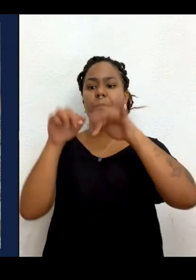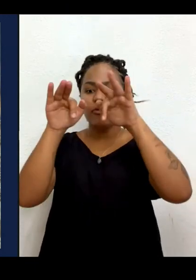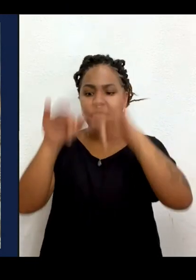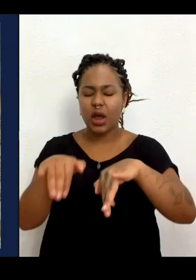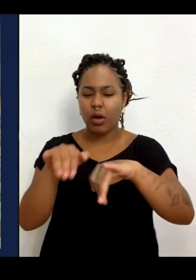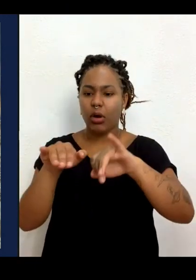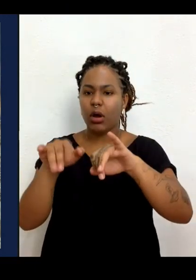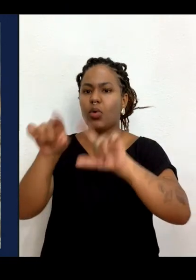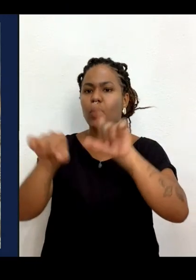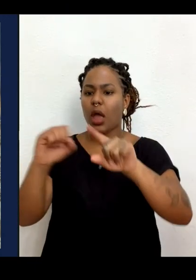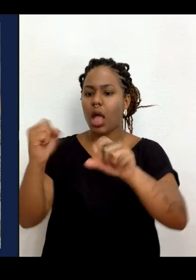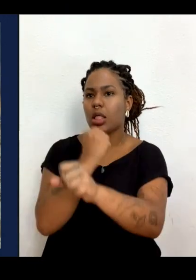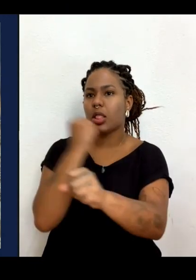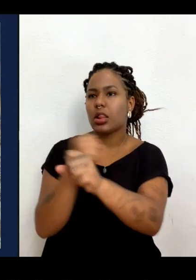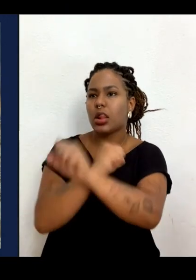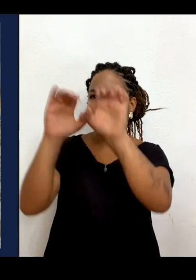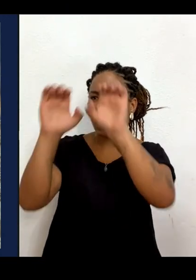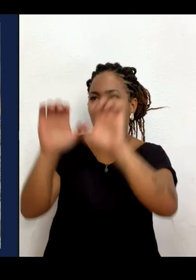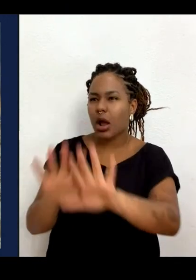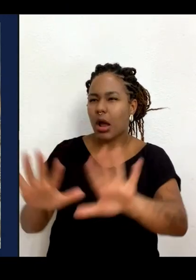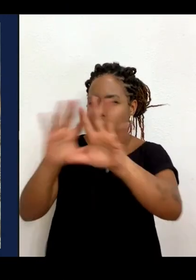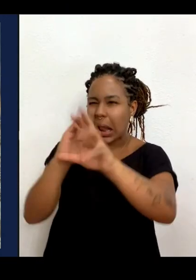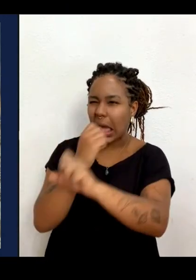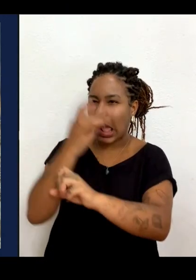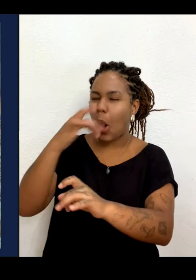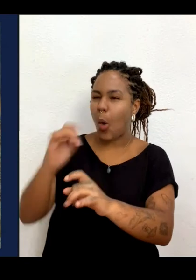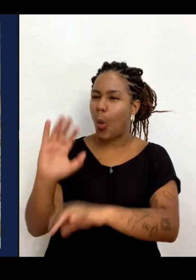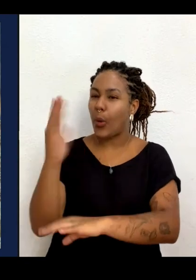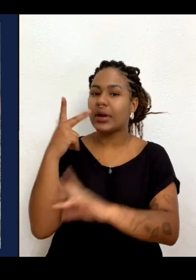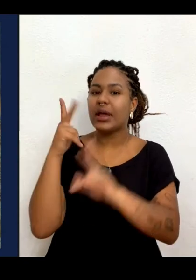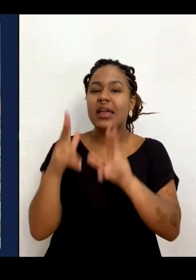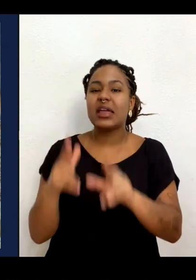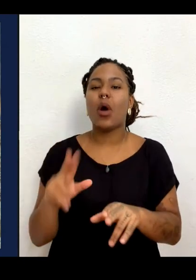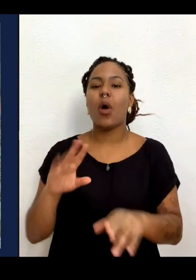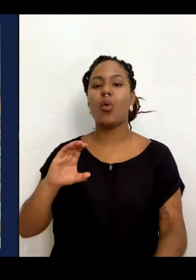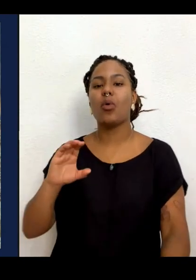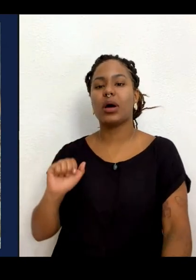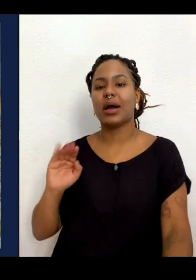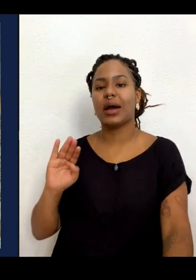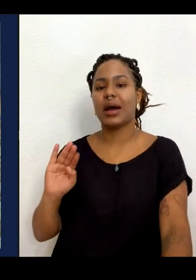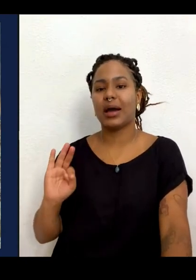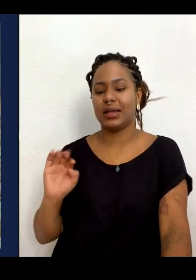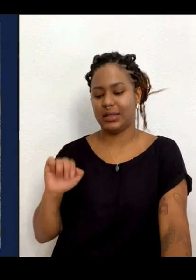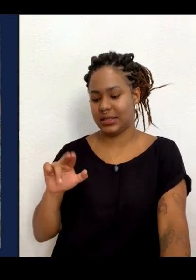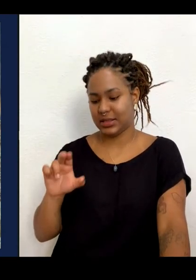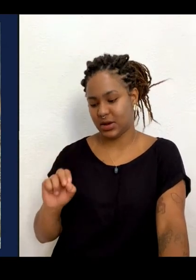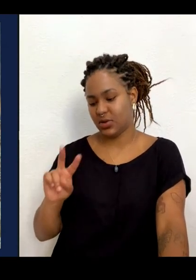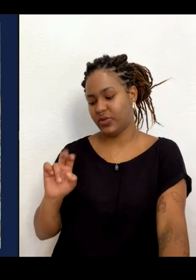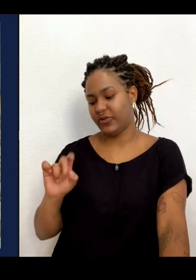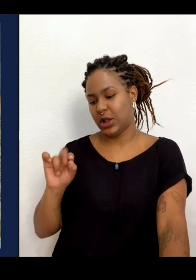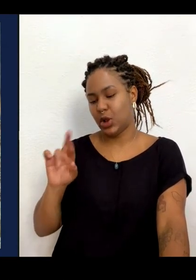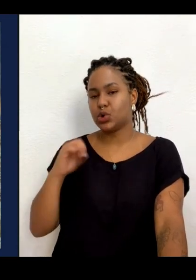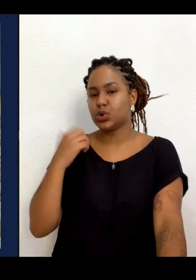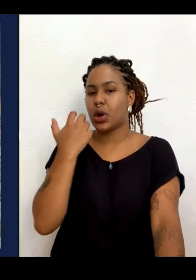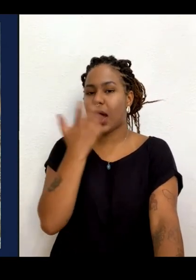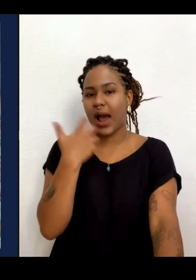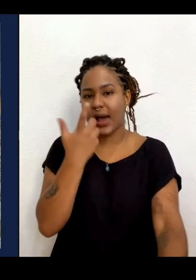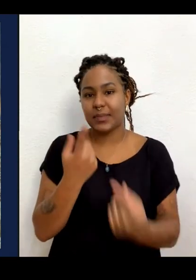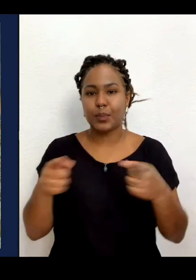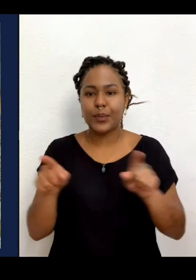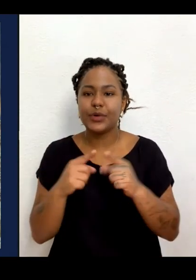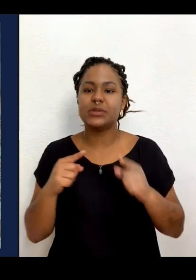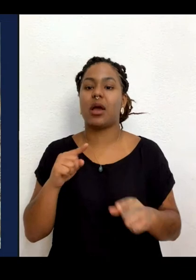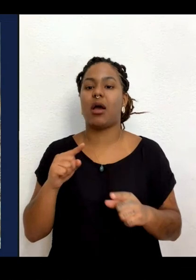caitano velozo who has this famous song Forever where he sings that here everything